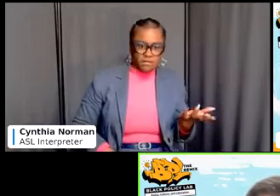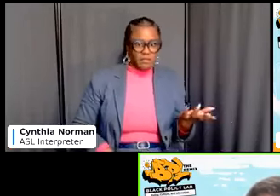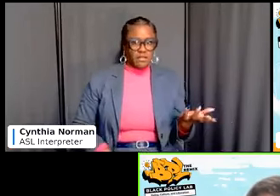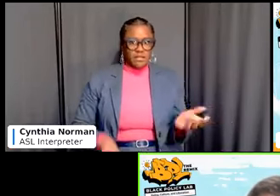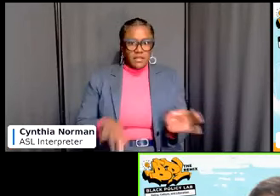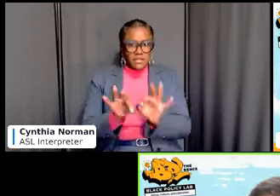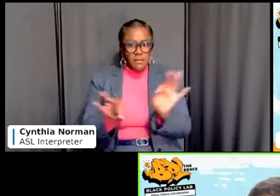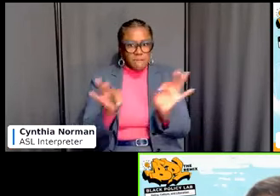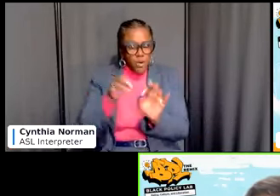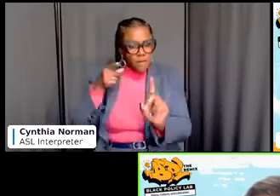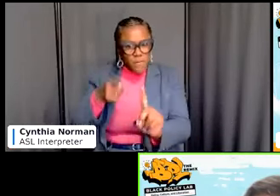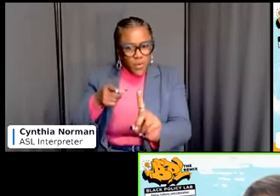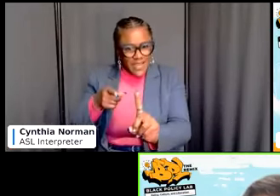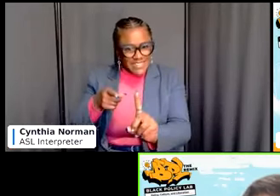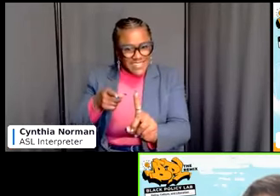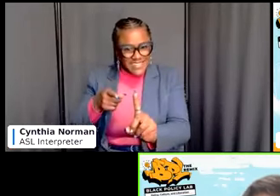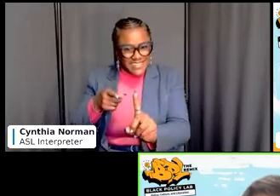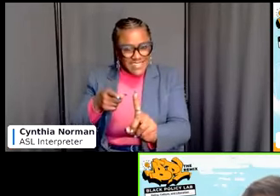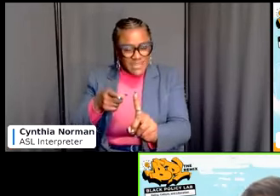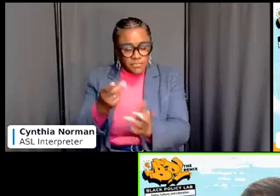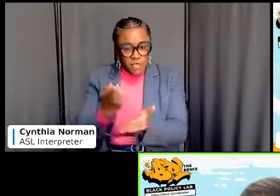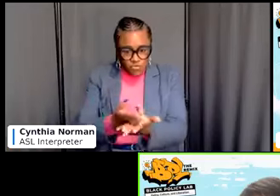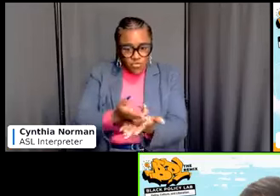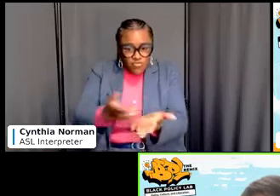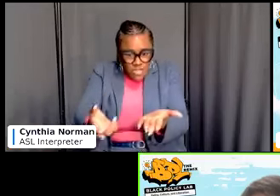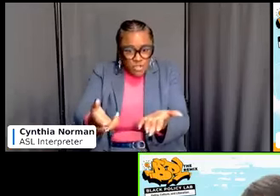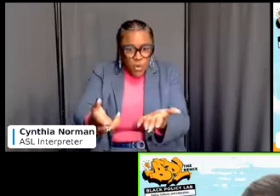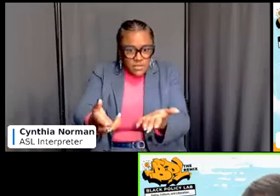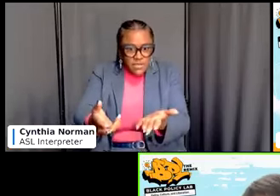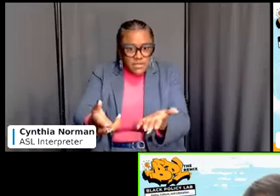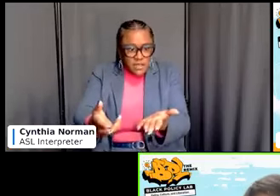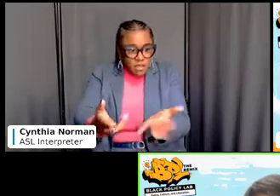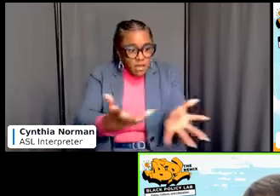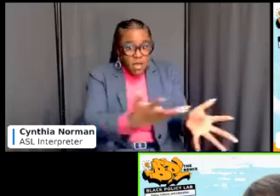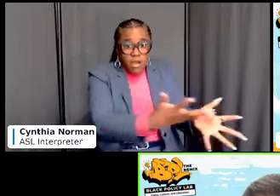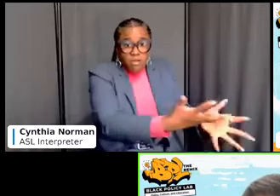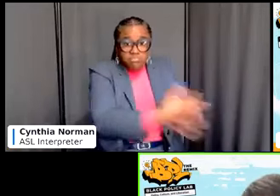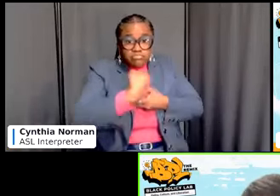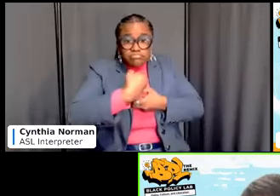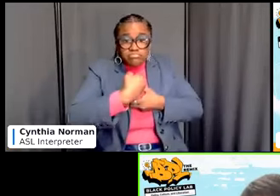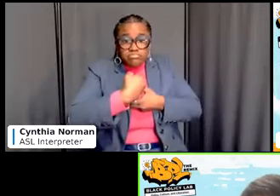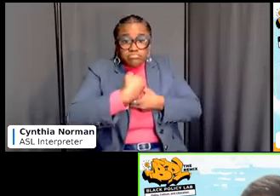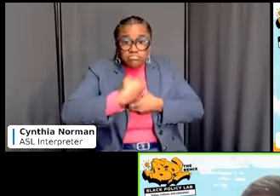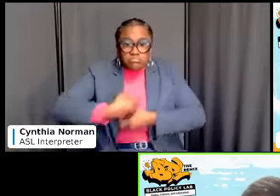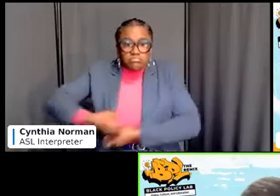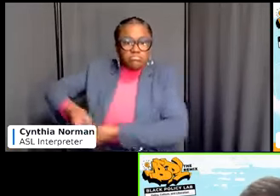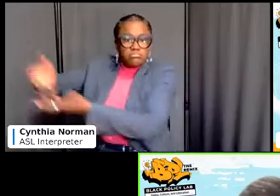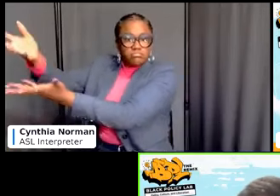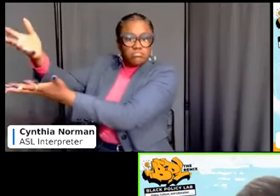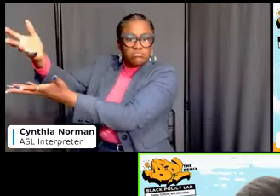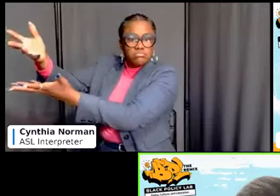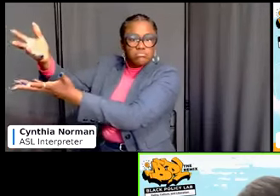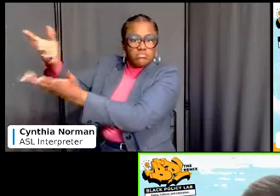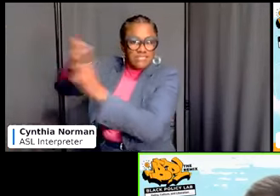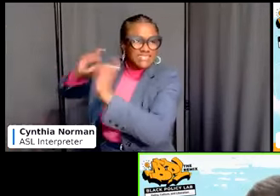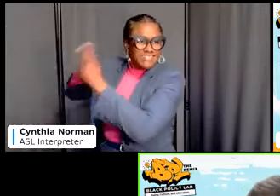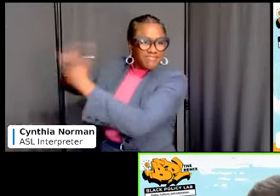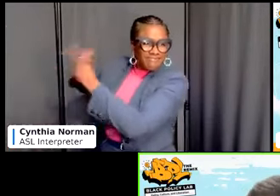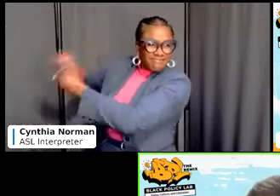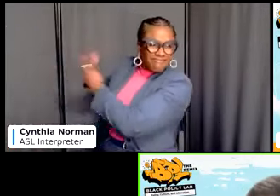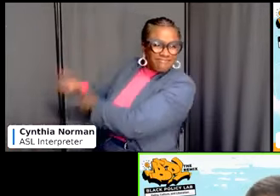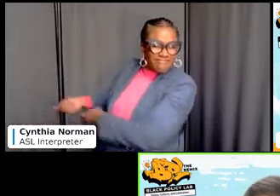conflict, is that the resources are being exported and taken out of the ground. To what extent